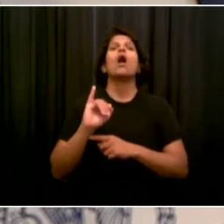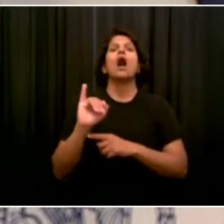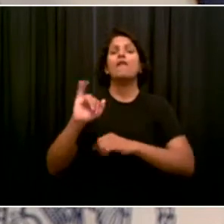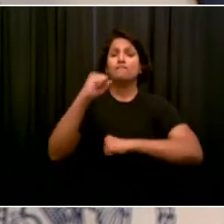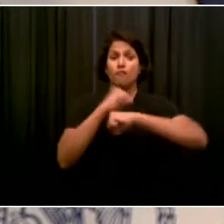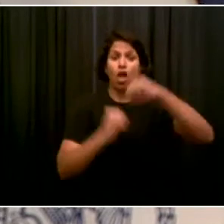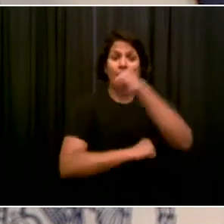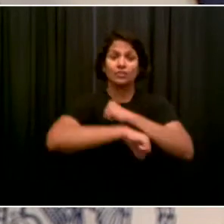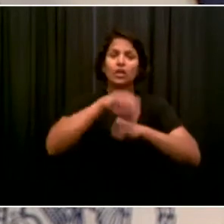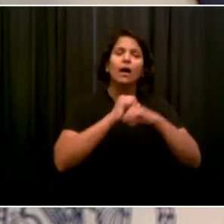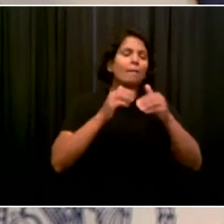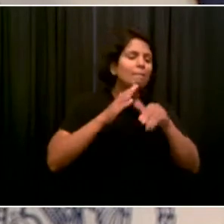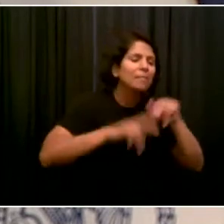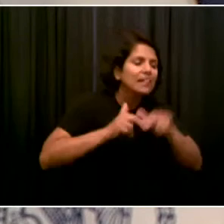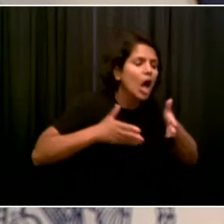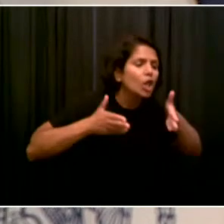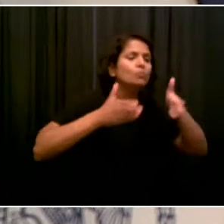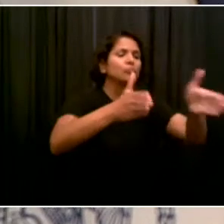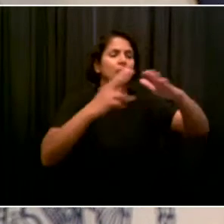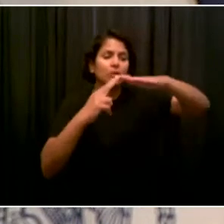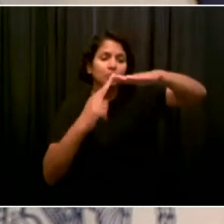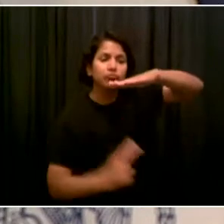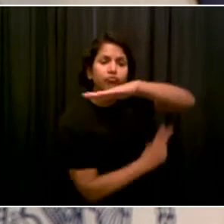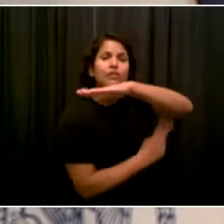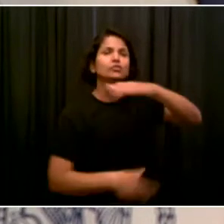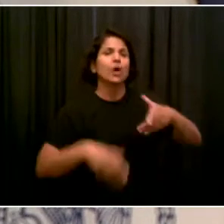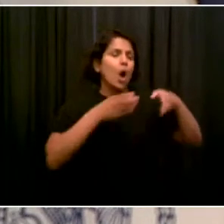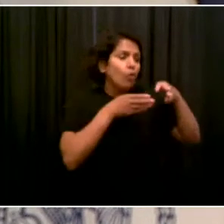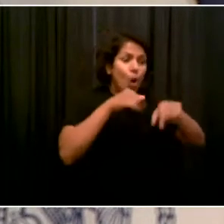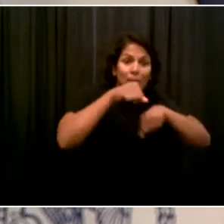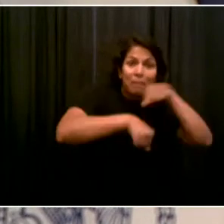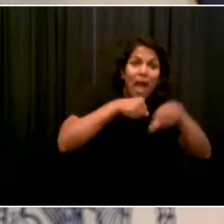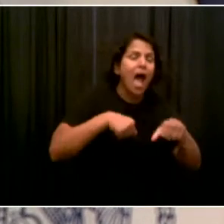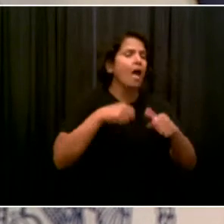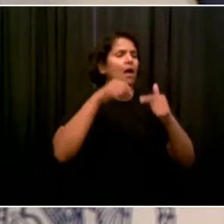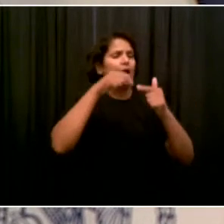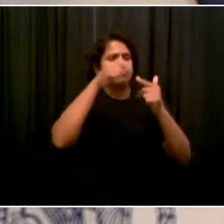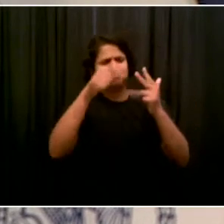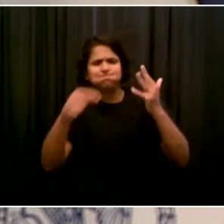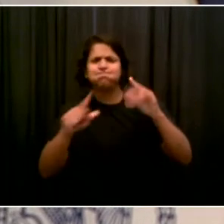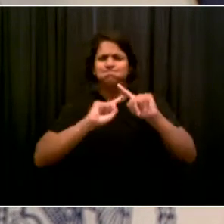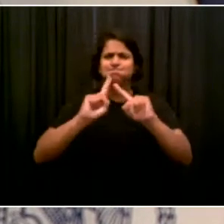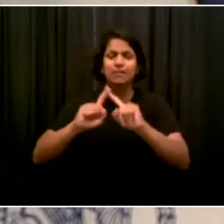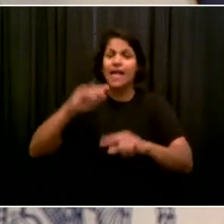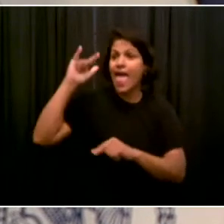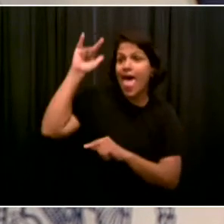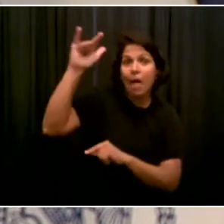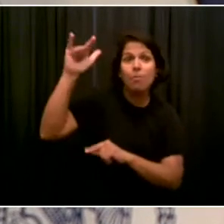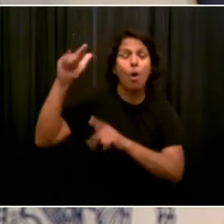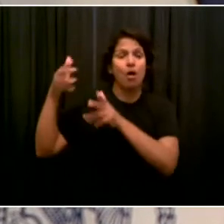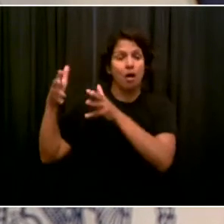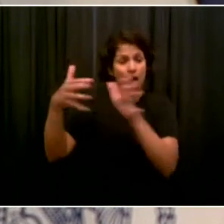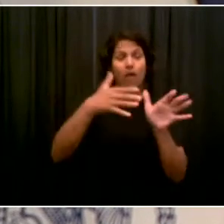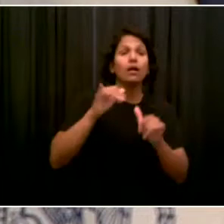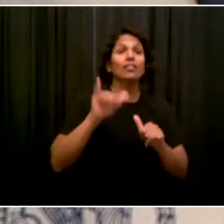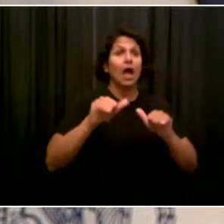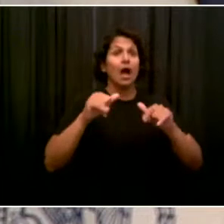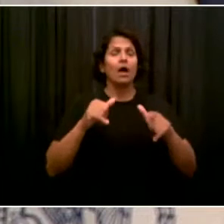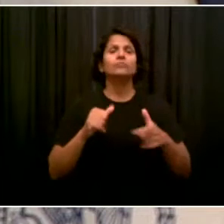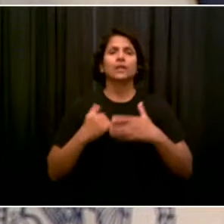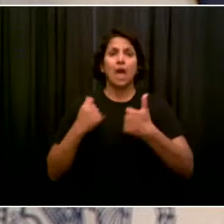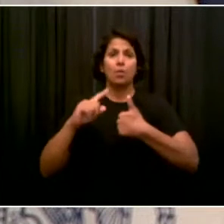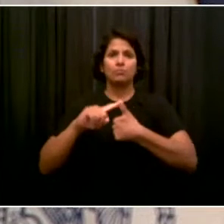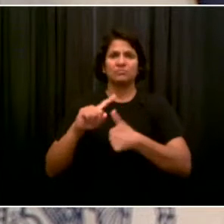part of our recovery. Let's start with the main event, vaccines, where we stand. First of all, we've crossed this